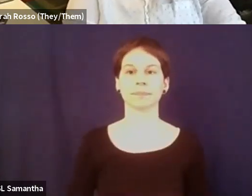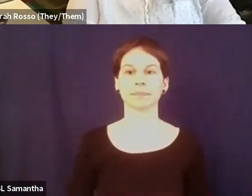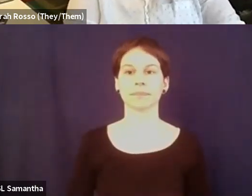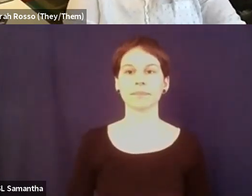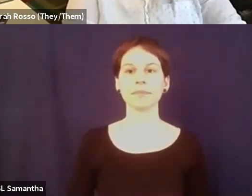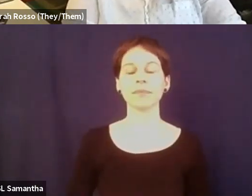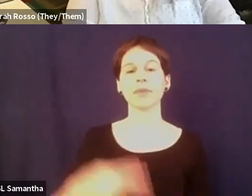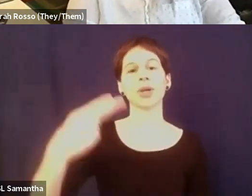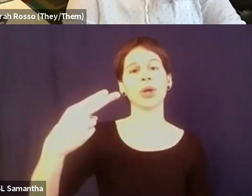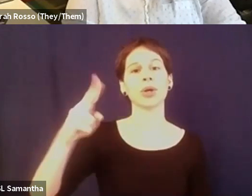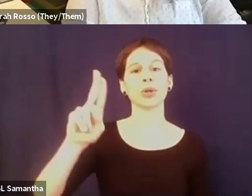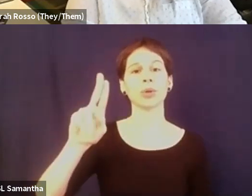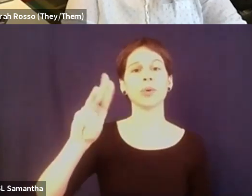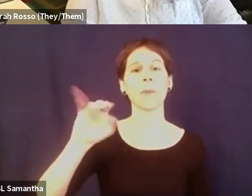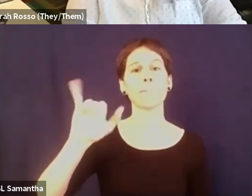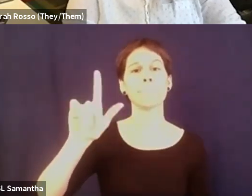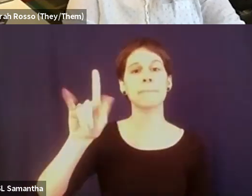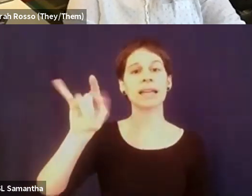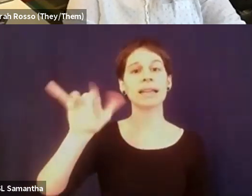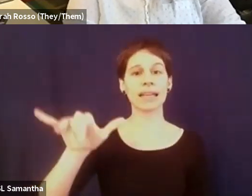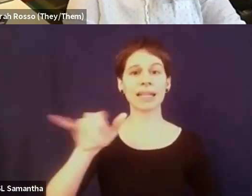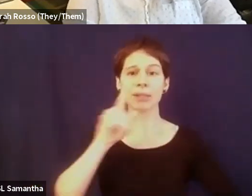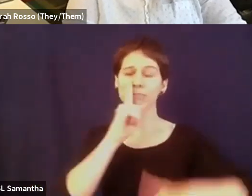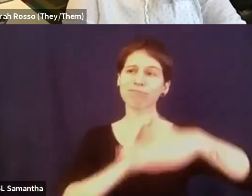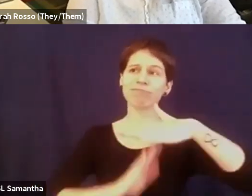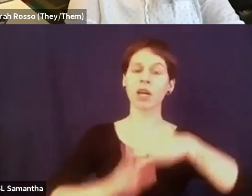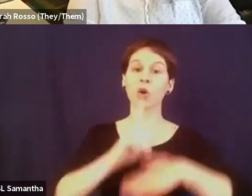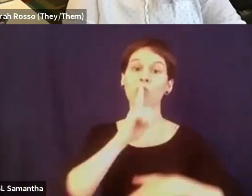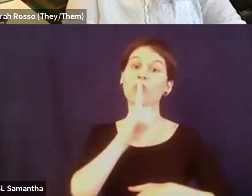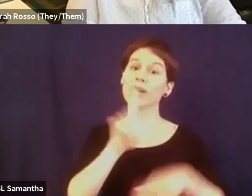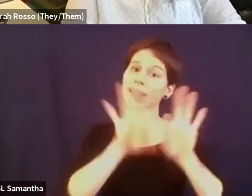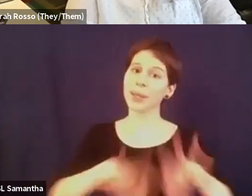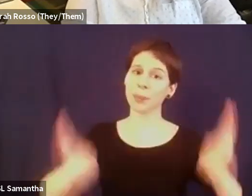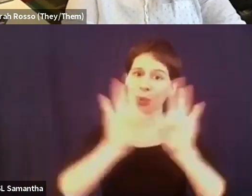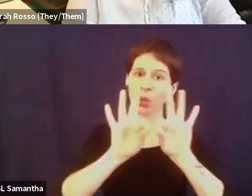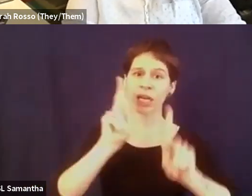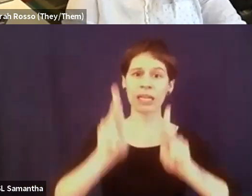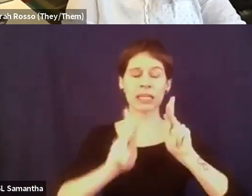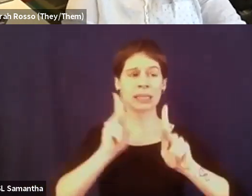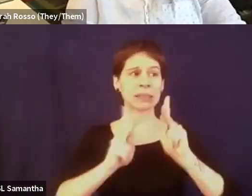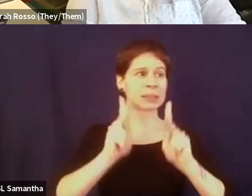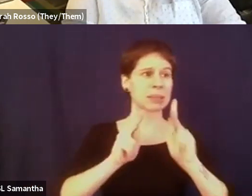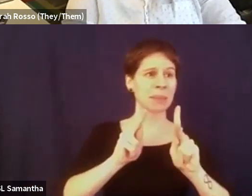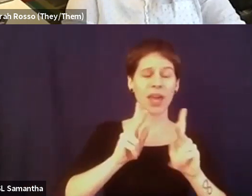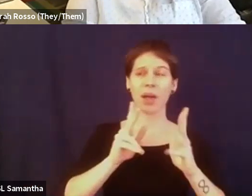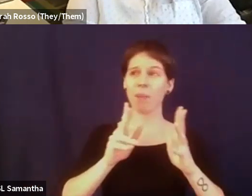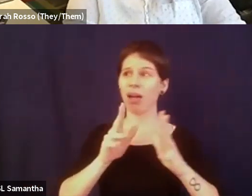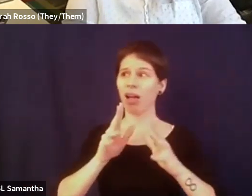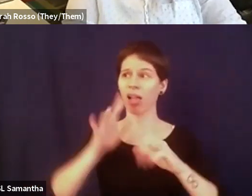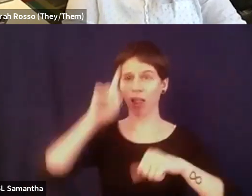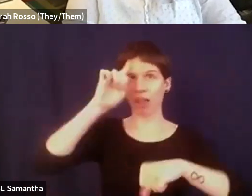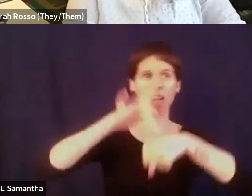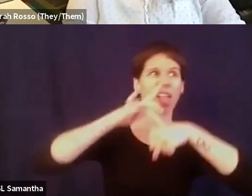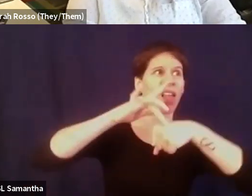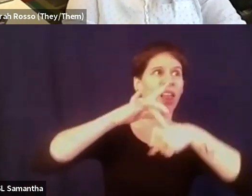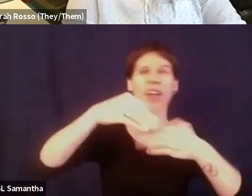humility is really, really important. I think that people sometimes get caught up in leadership and advocacy and what that